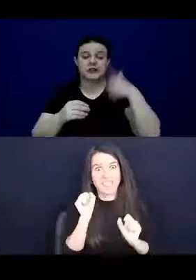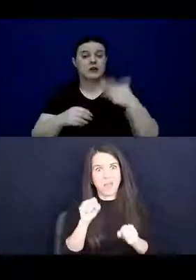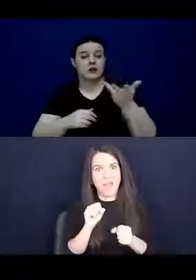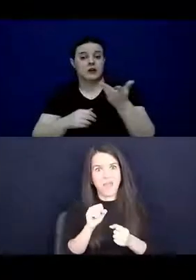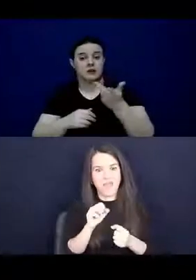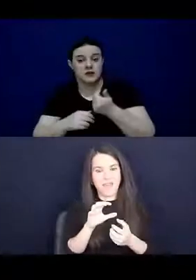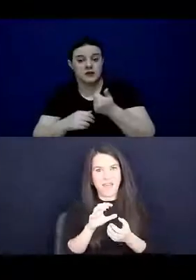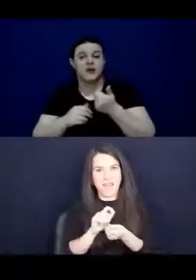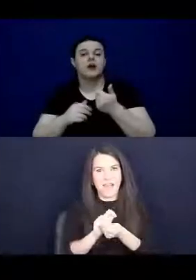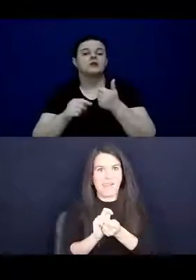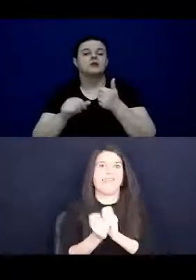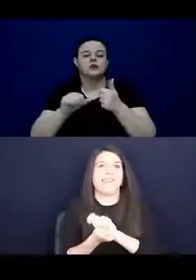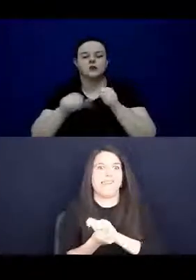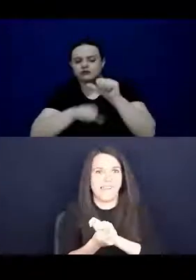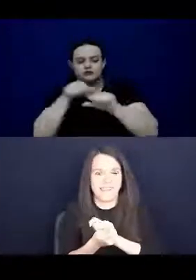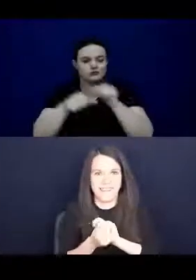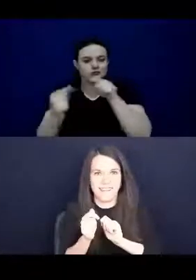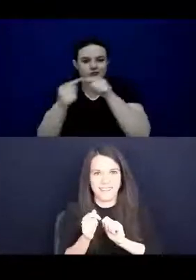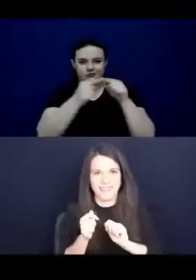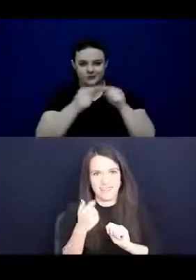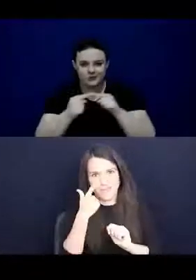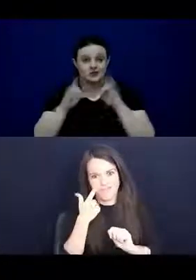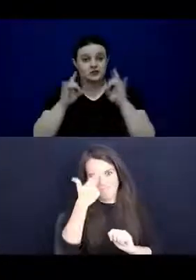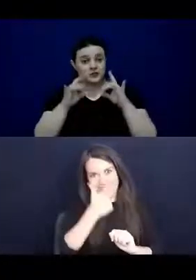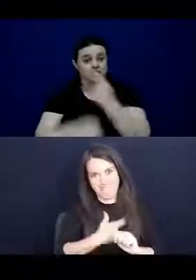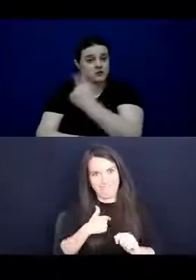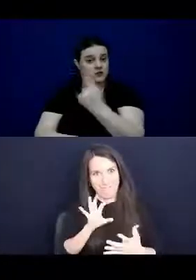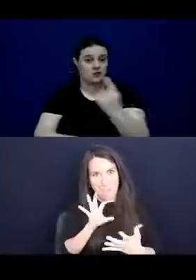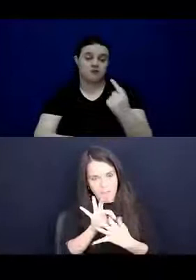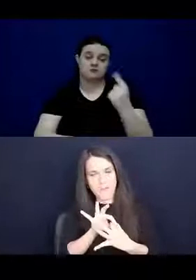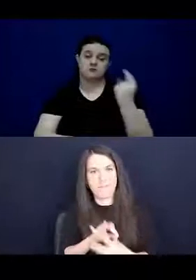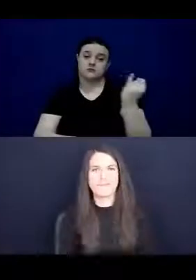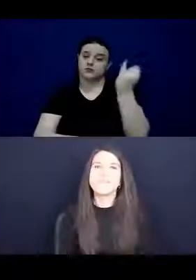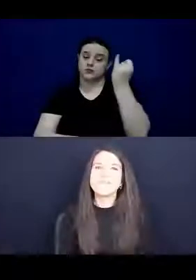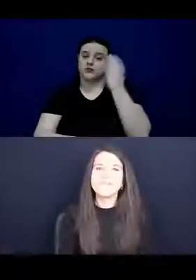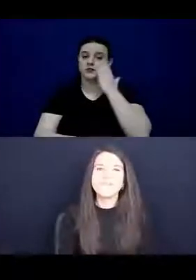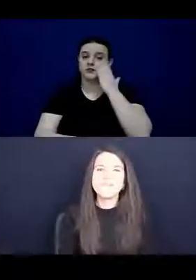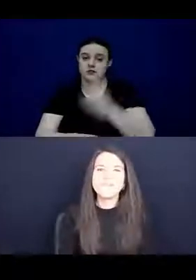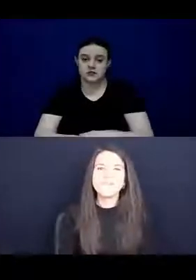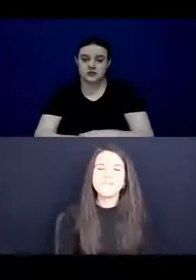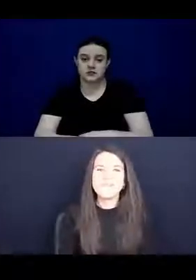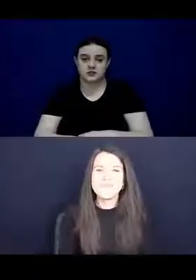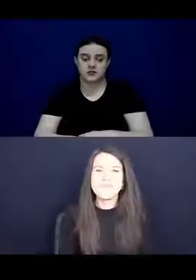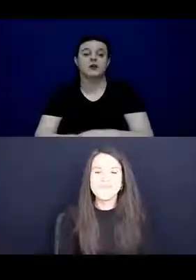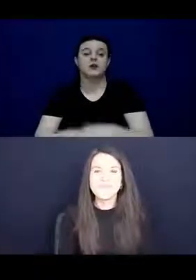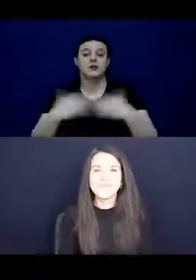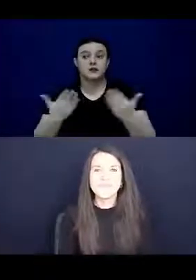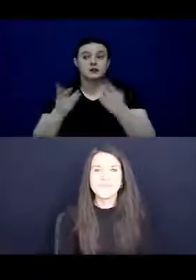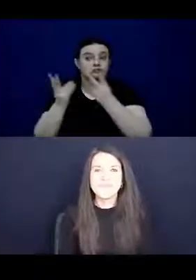haptic feedback to an individual is very important. So this is something that we've tried to do. So this isn't just